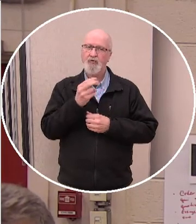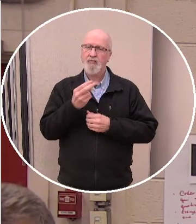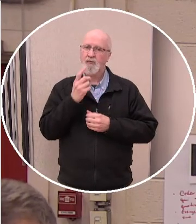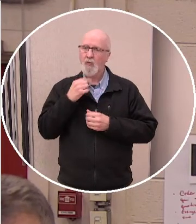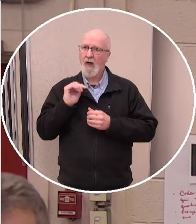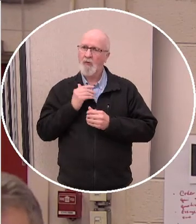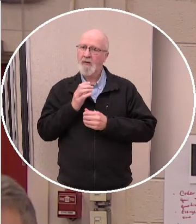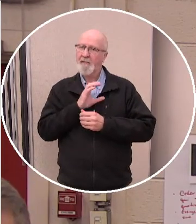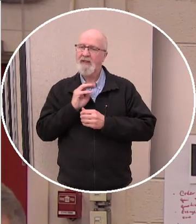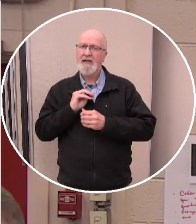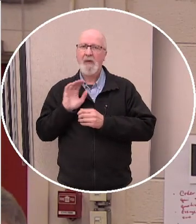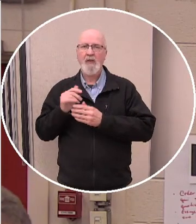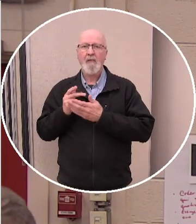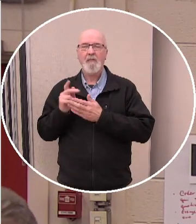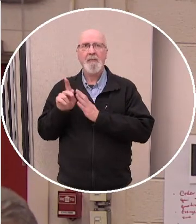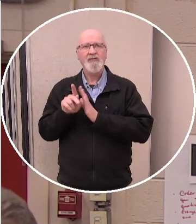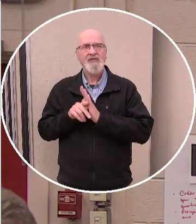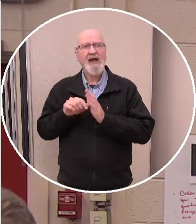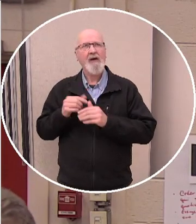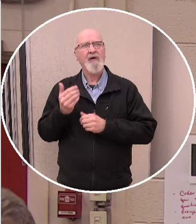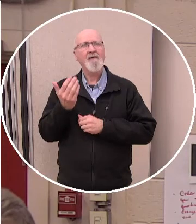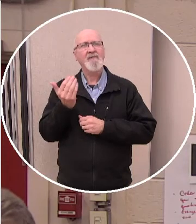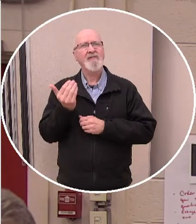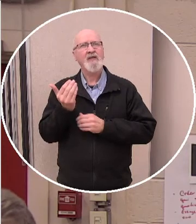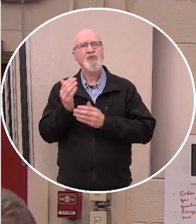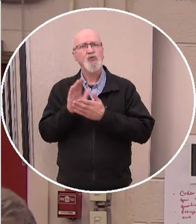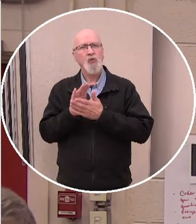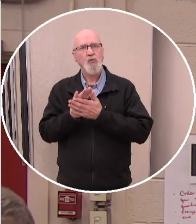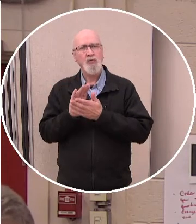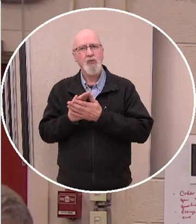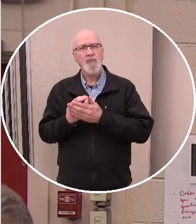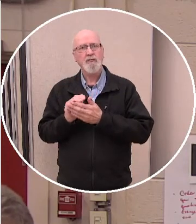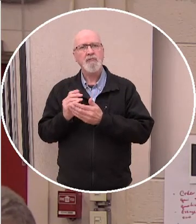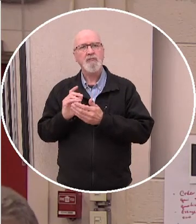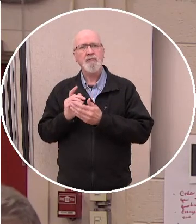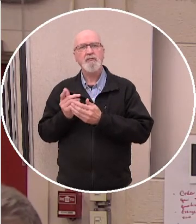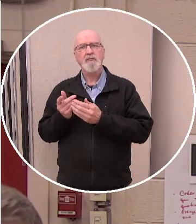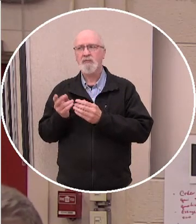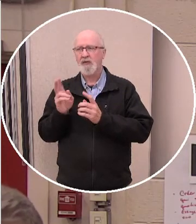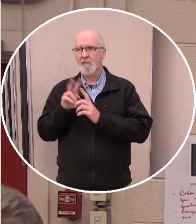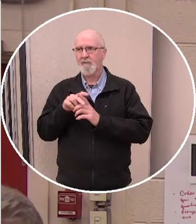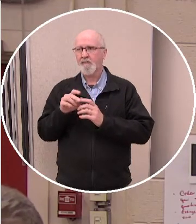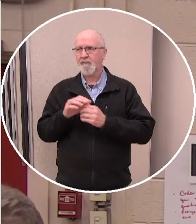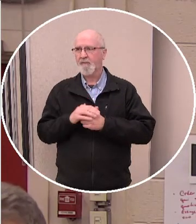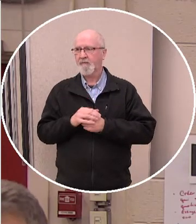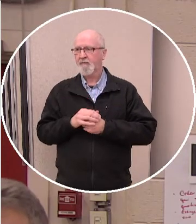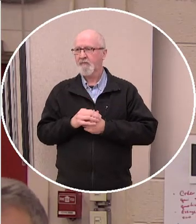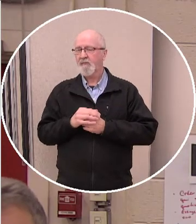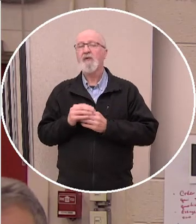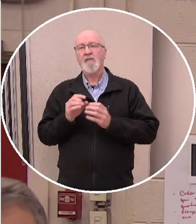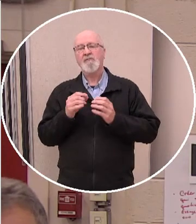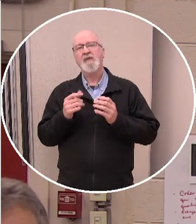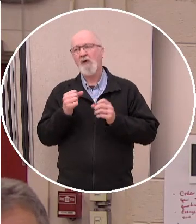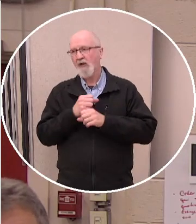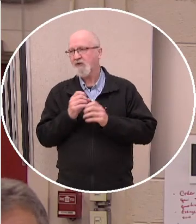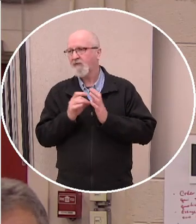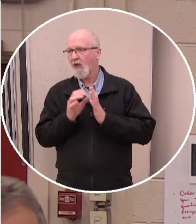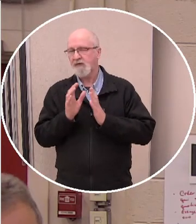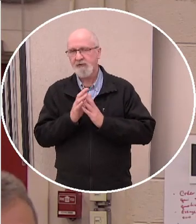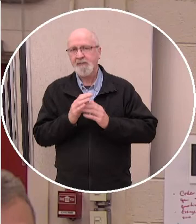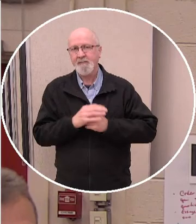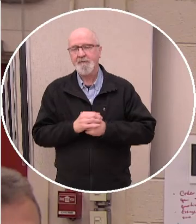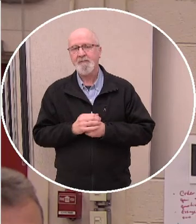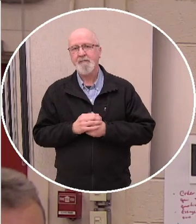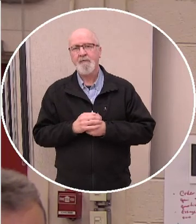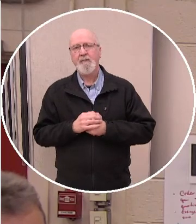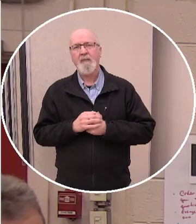this policy. There are currently 15 schools who signed up for the pilot. However, there has been significant inquiries from